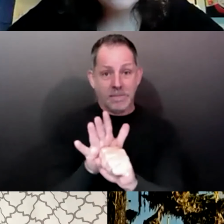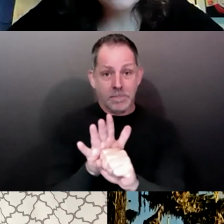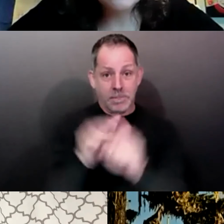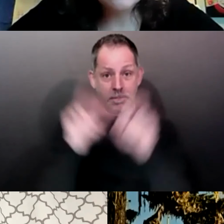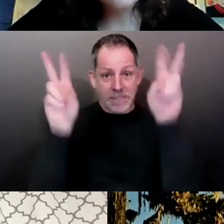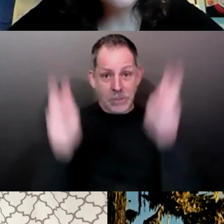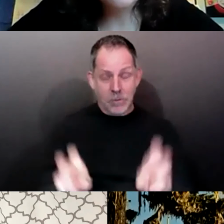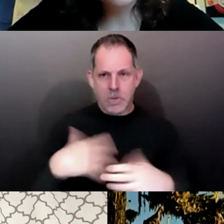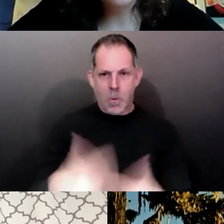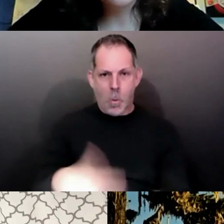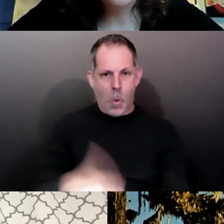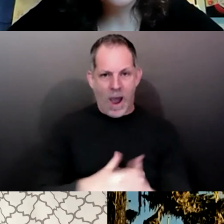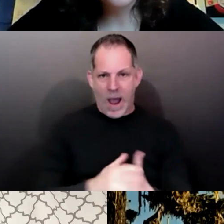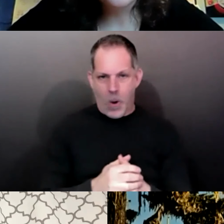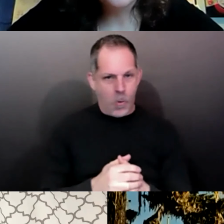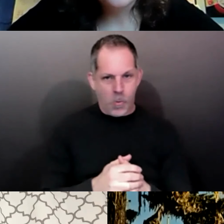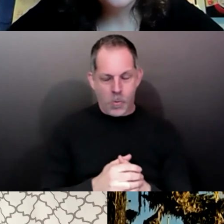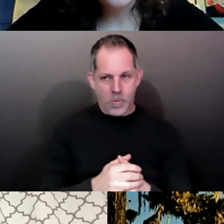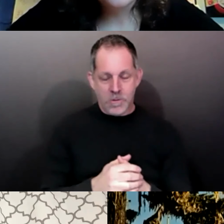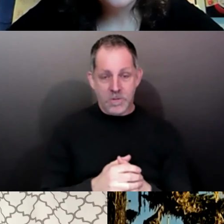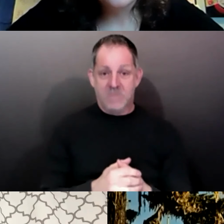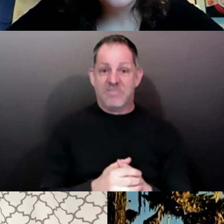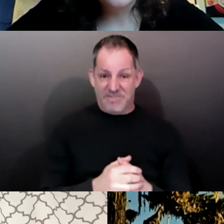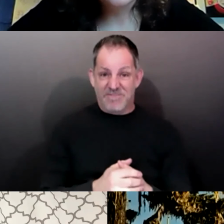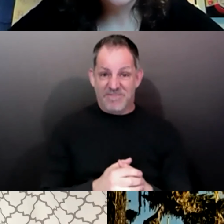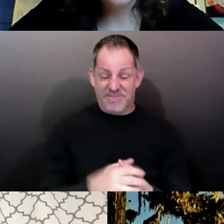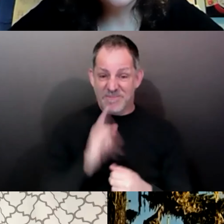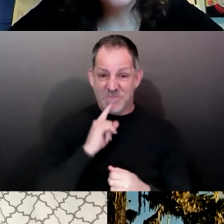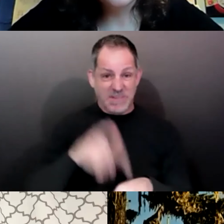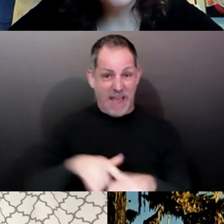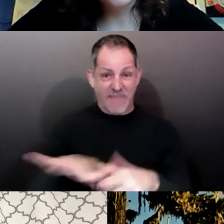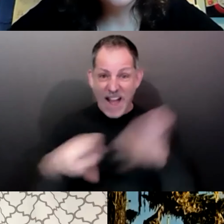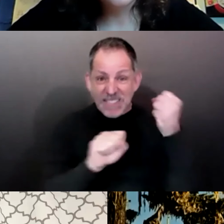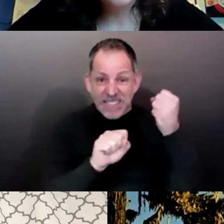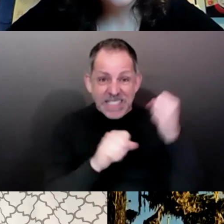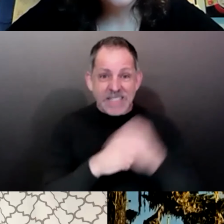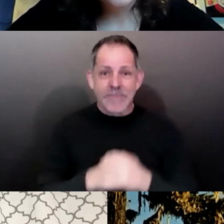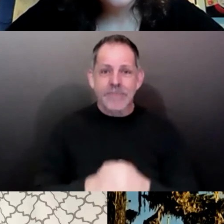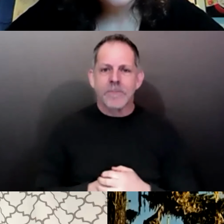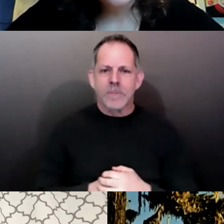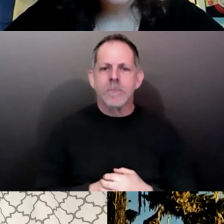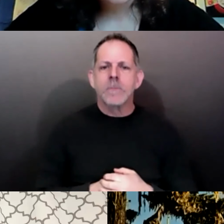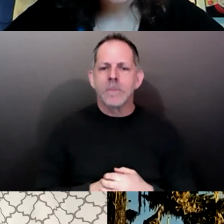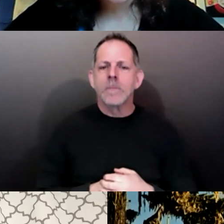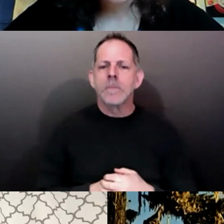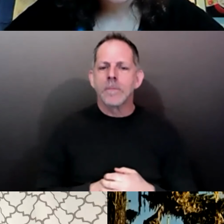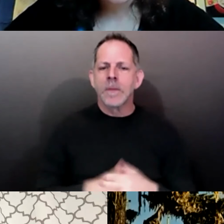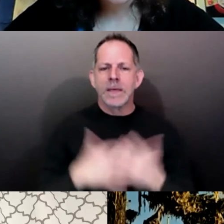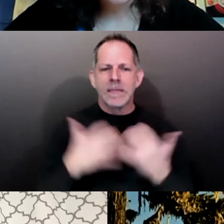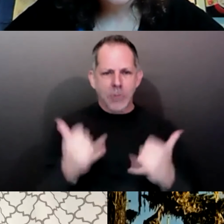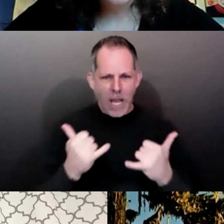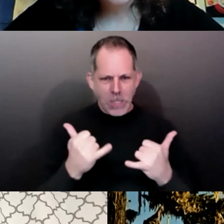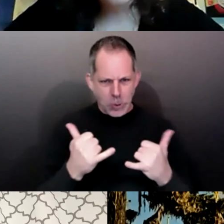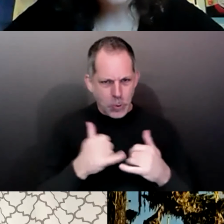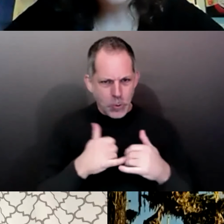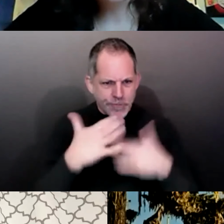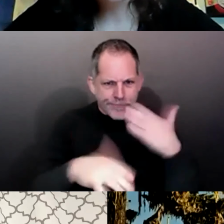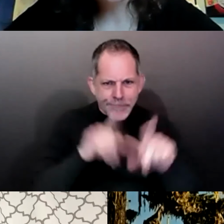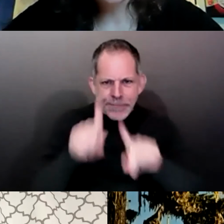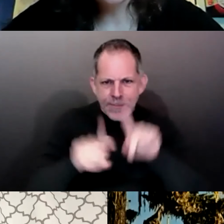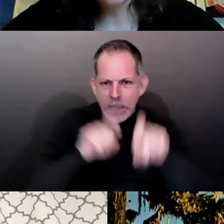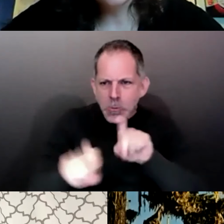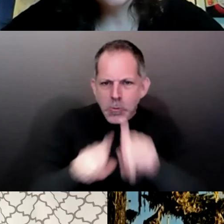answer questions and prepare our community for what we foresaw potentially coming our way. Since that first meeting, we have worked through so